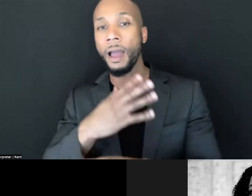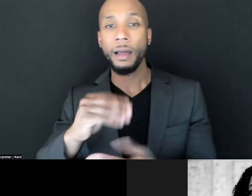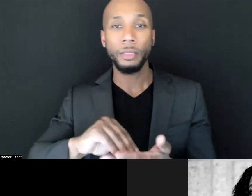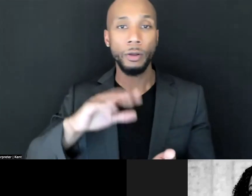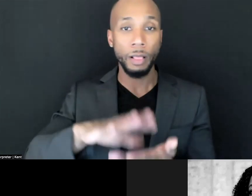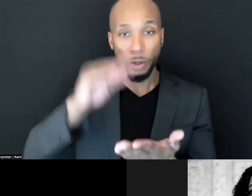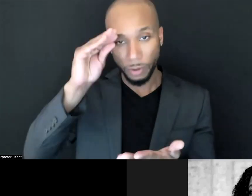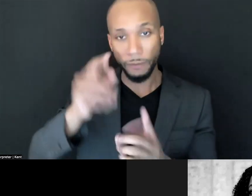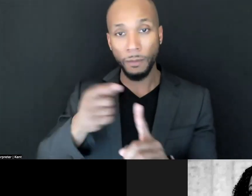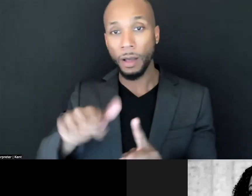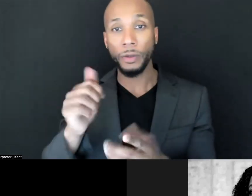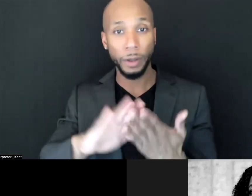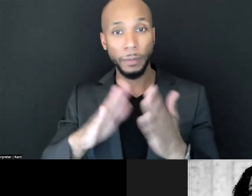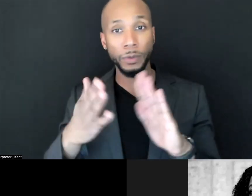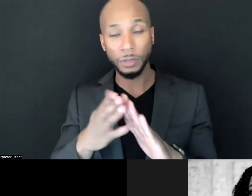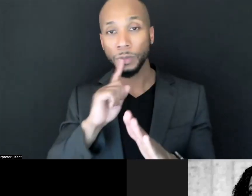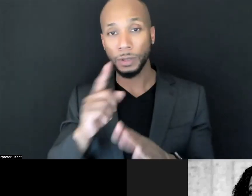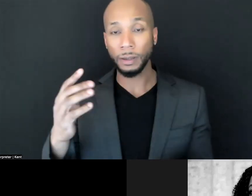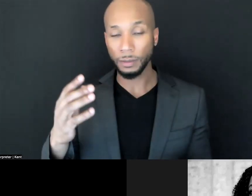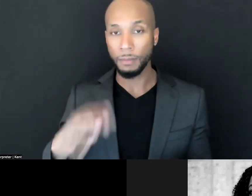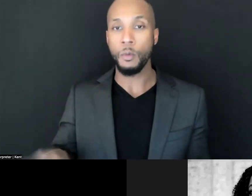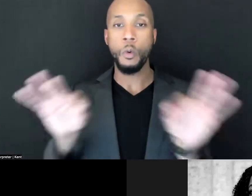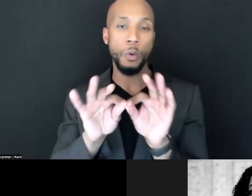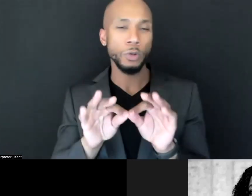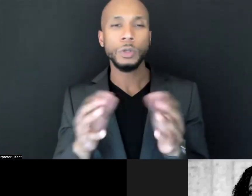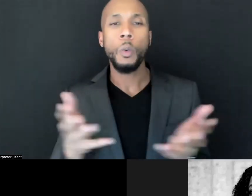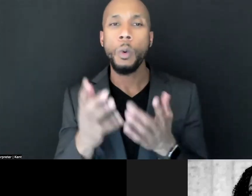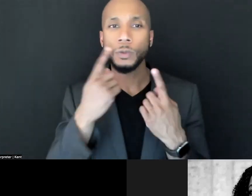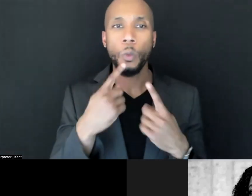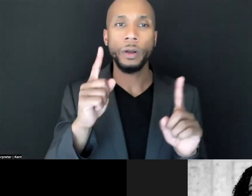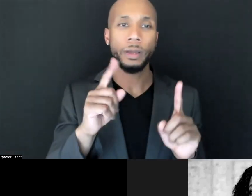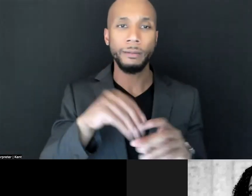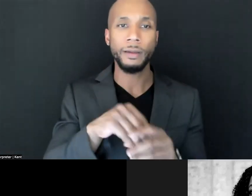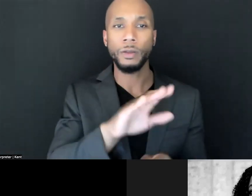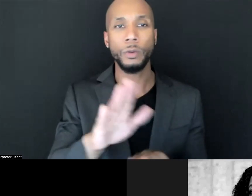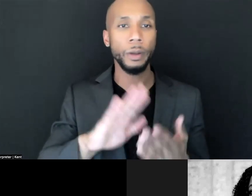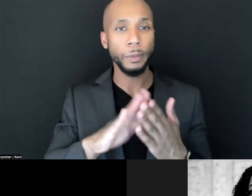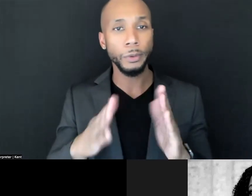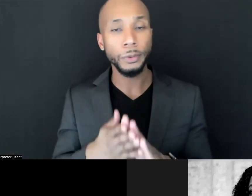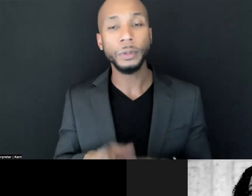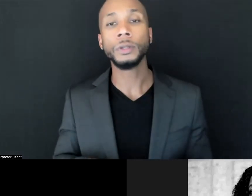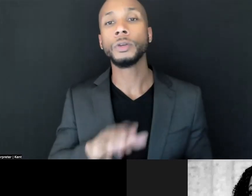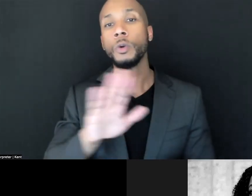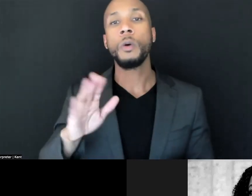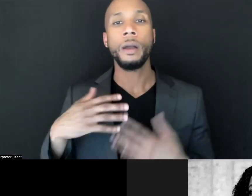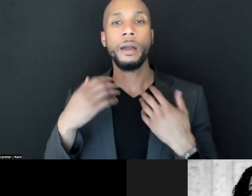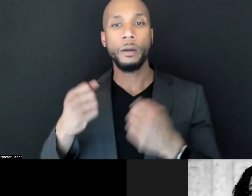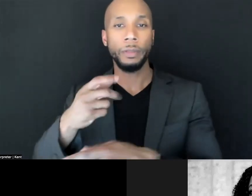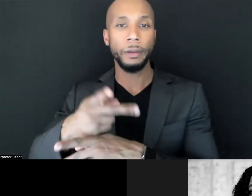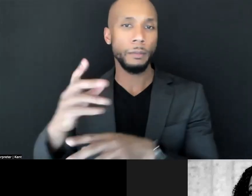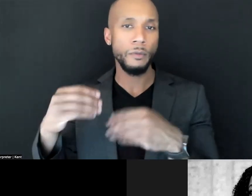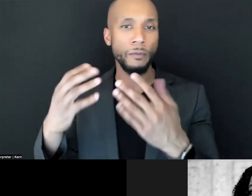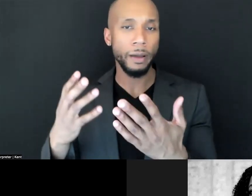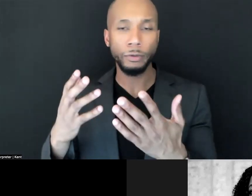communities is very important. So, what is working in your community? What is working with your healthcare providers uh,